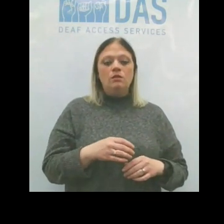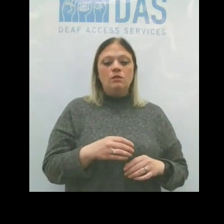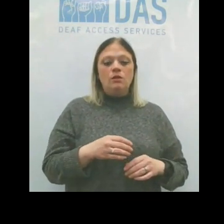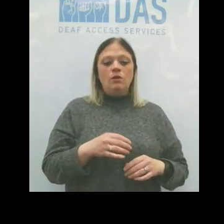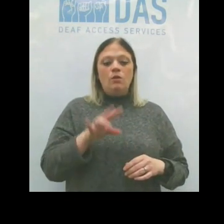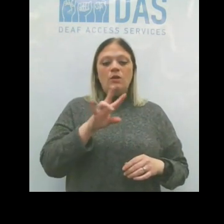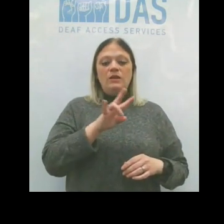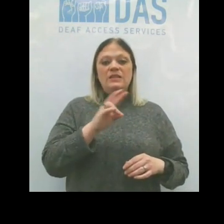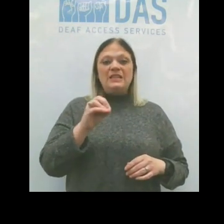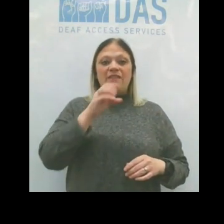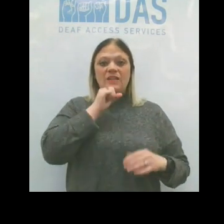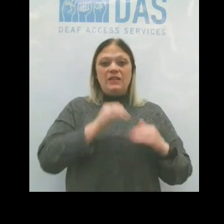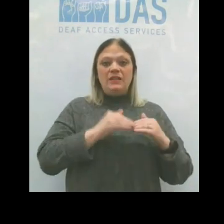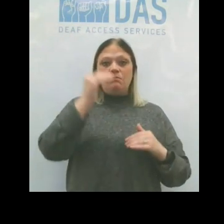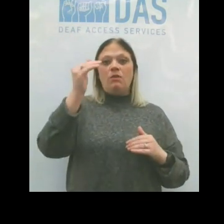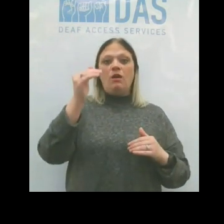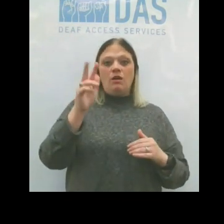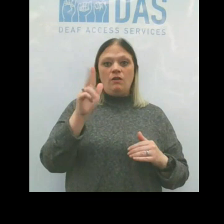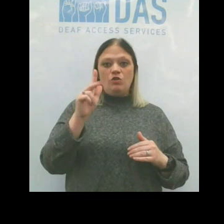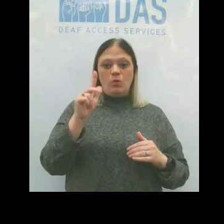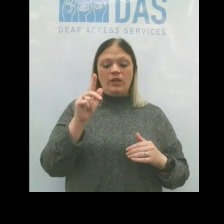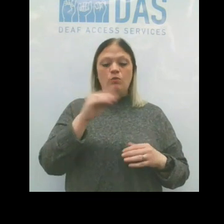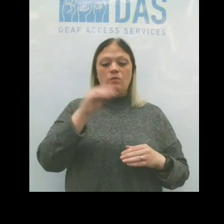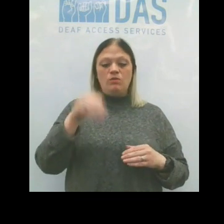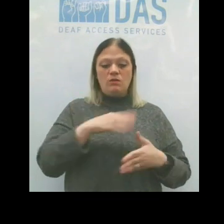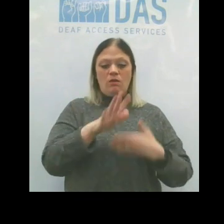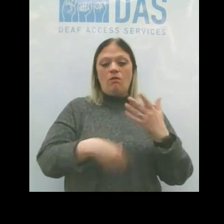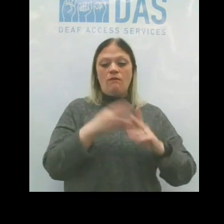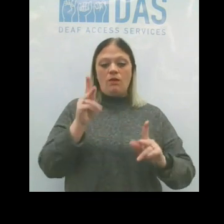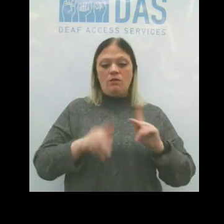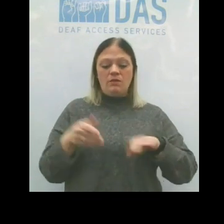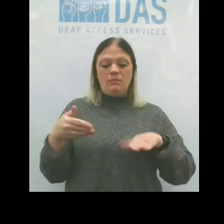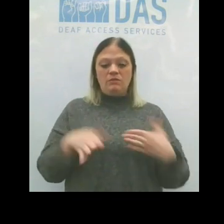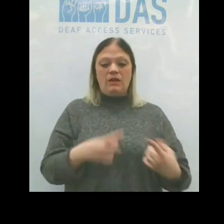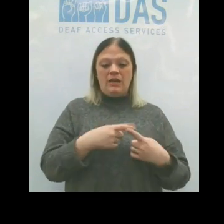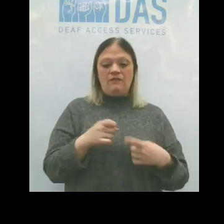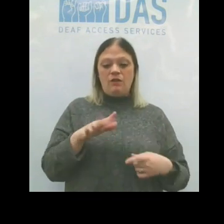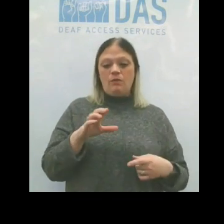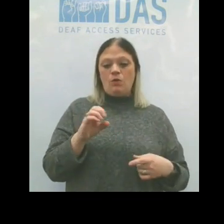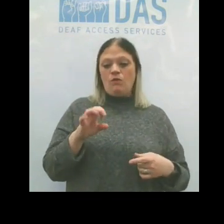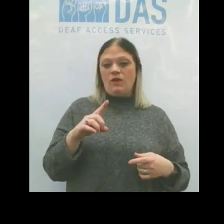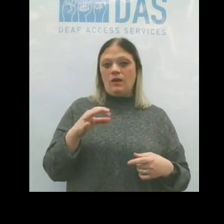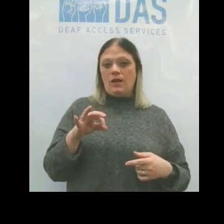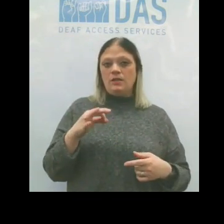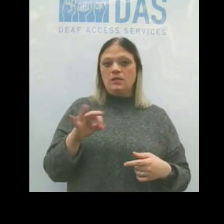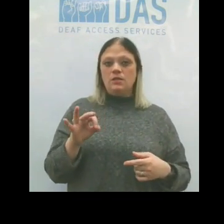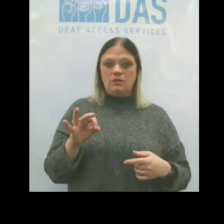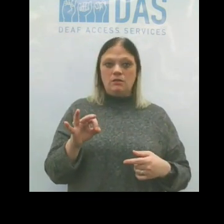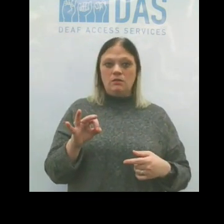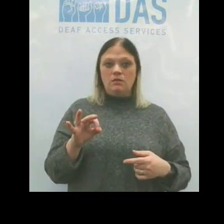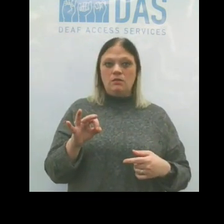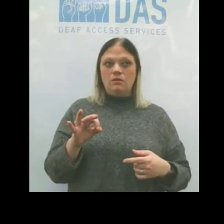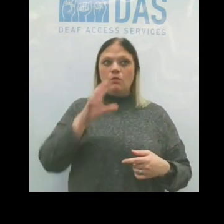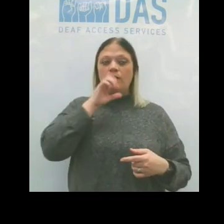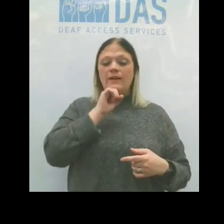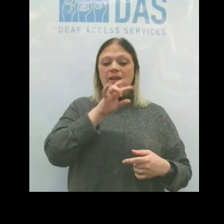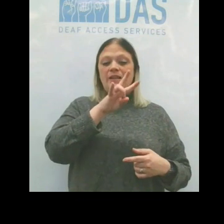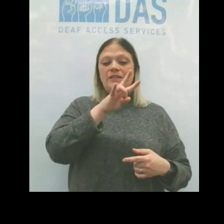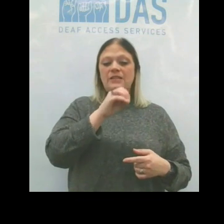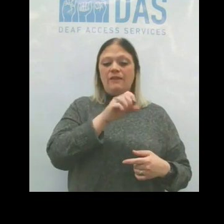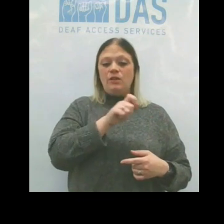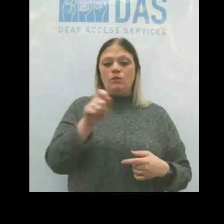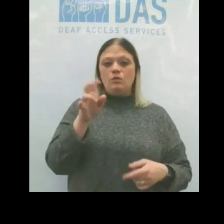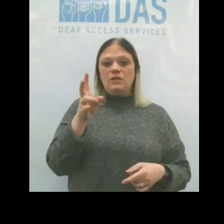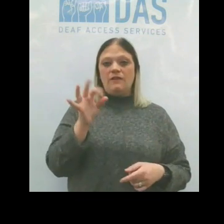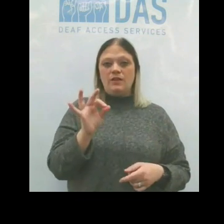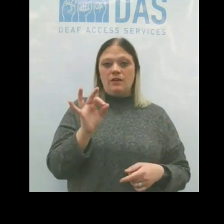category. 23% of all individuals who have died from COVID-19 were 70 to 79,